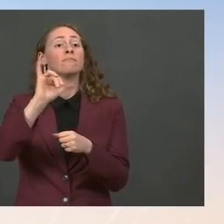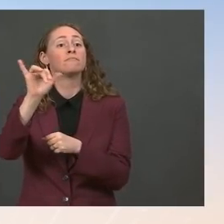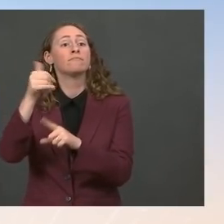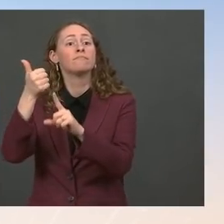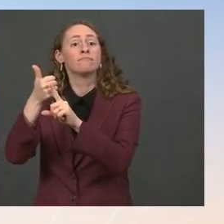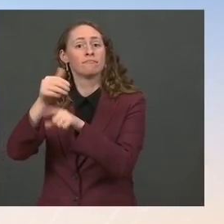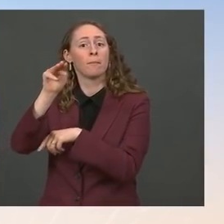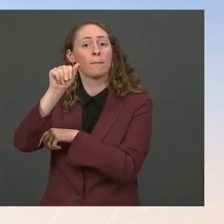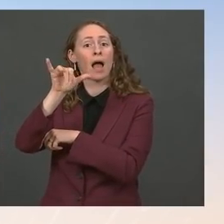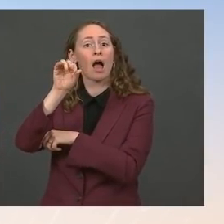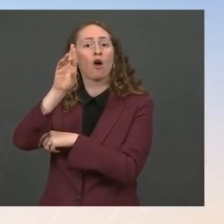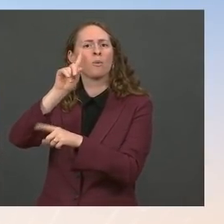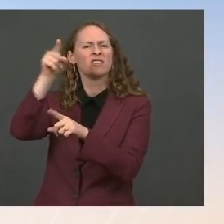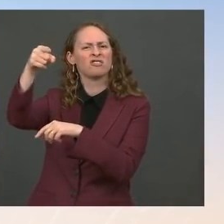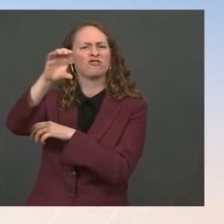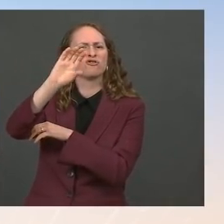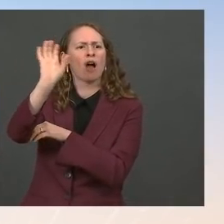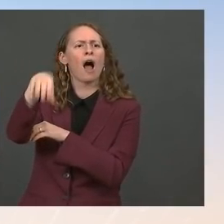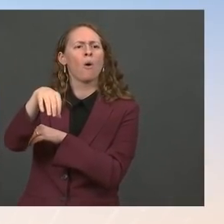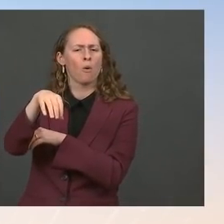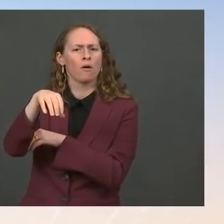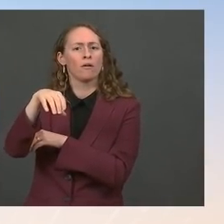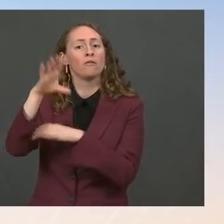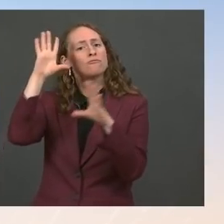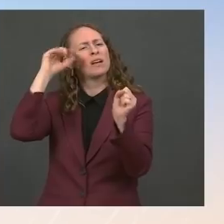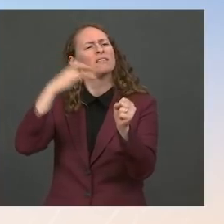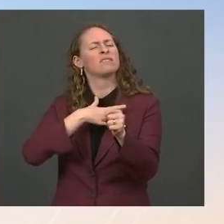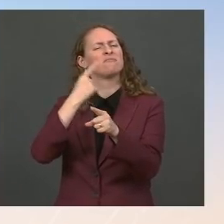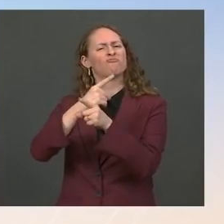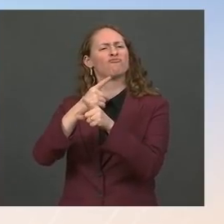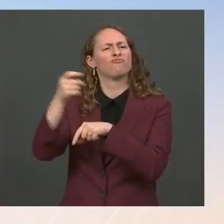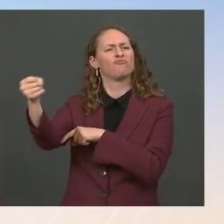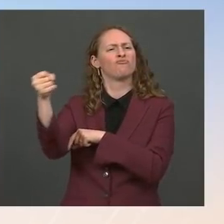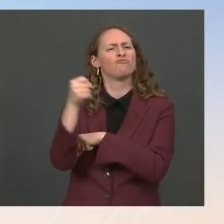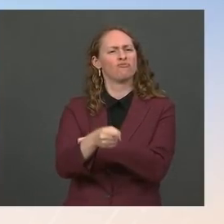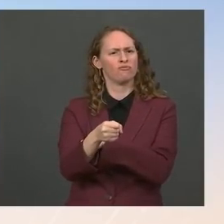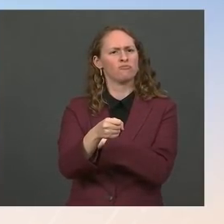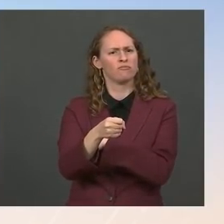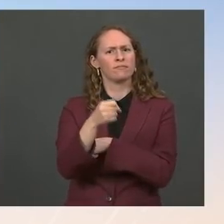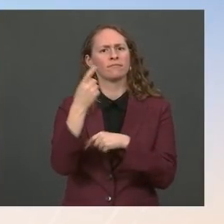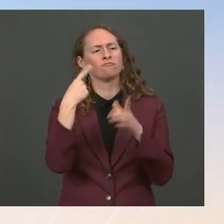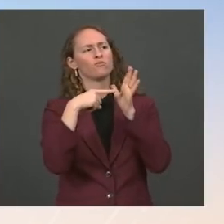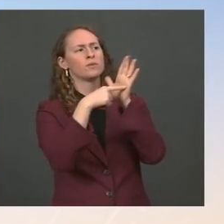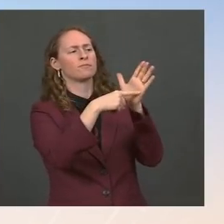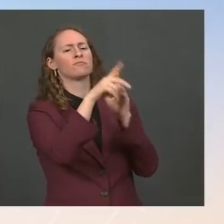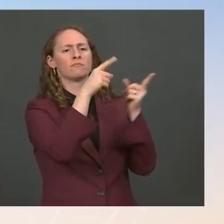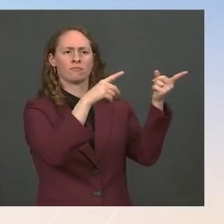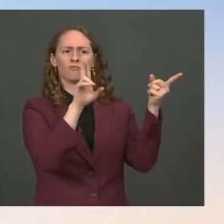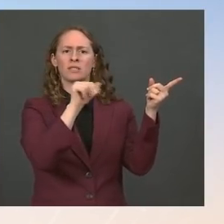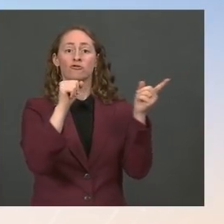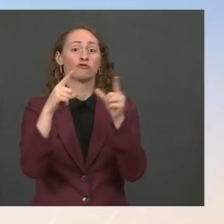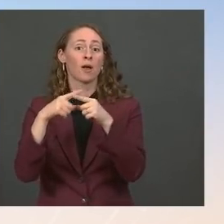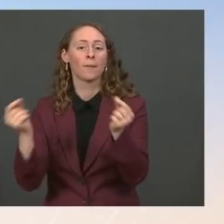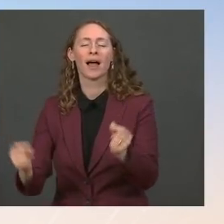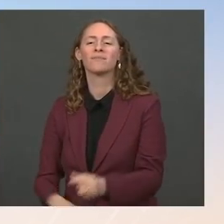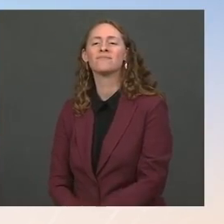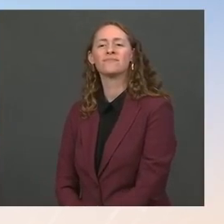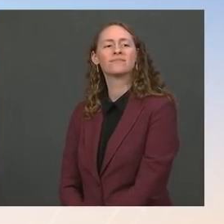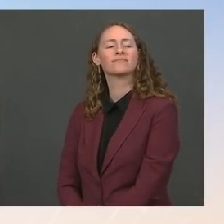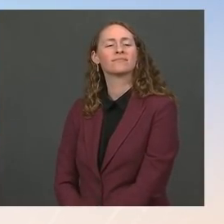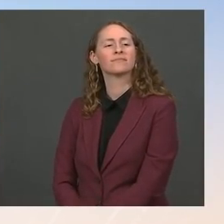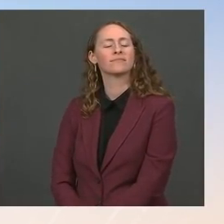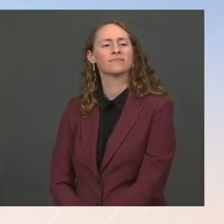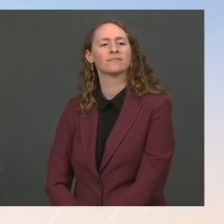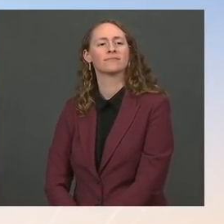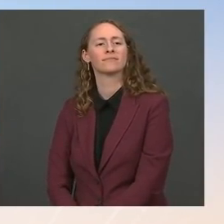was somebody who could best represent the United States in Japan. How does the White House respond to some of the criticism of the nomination,